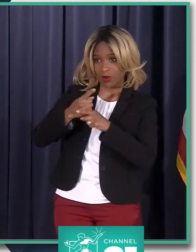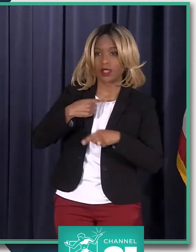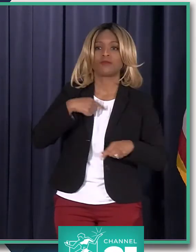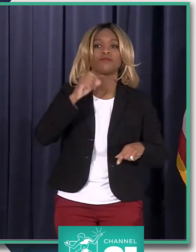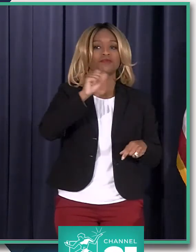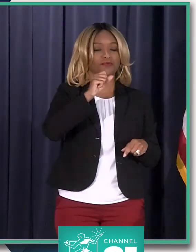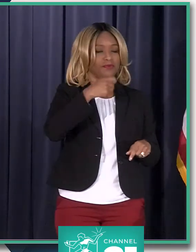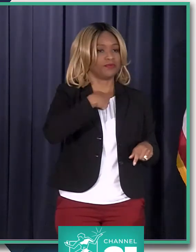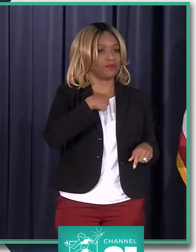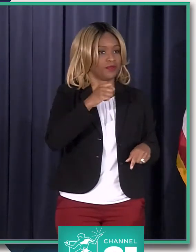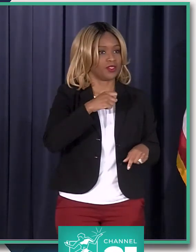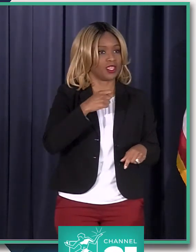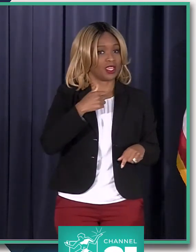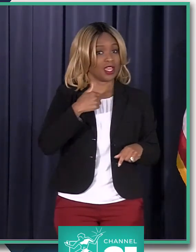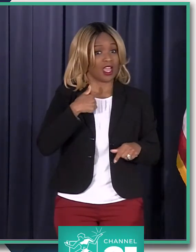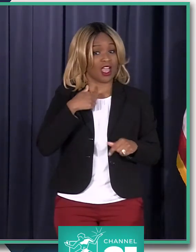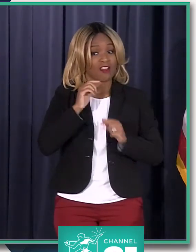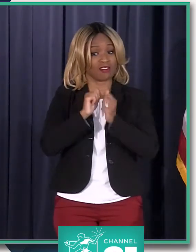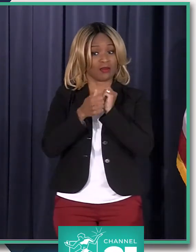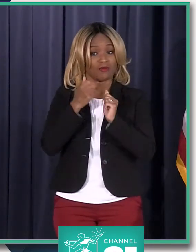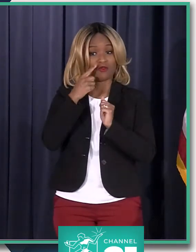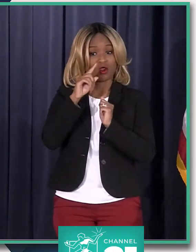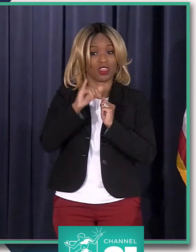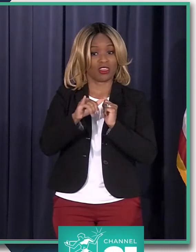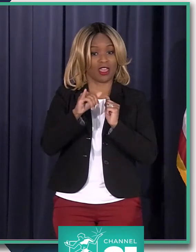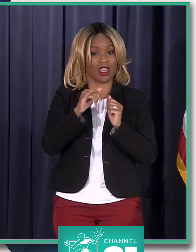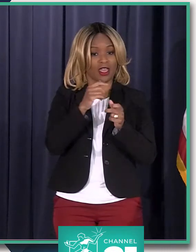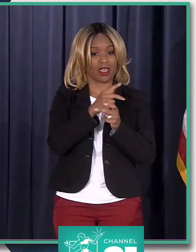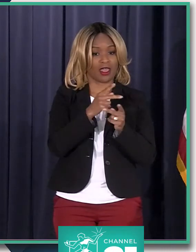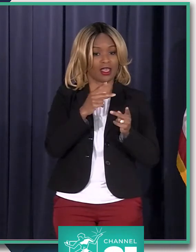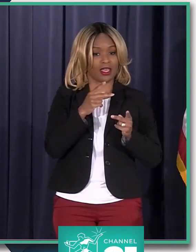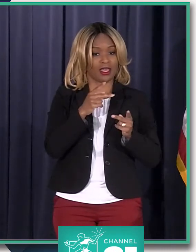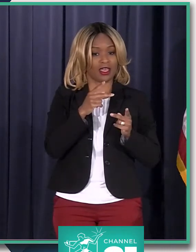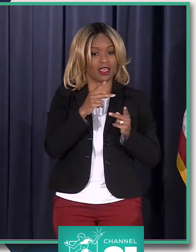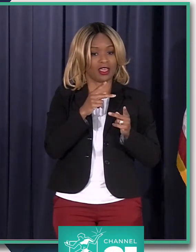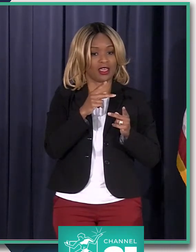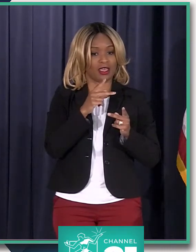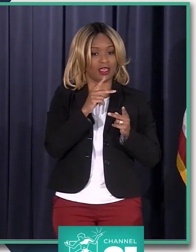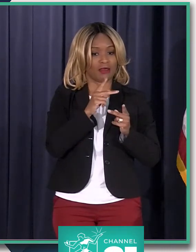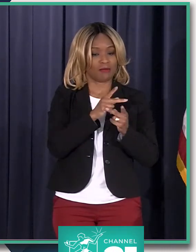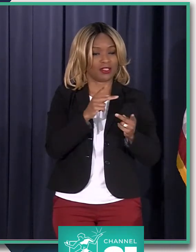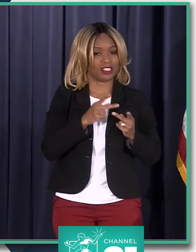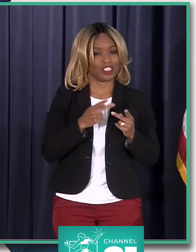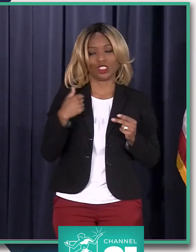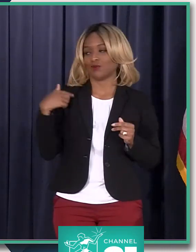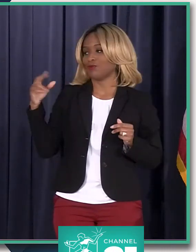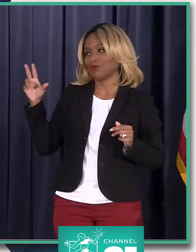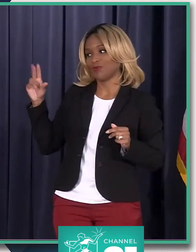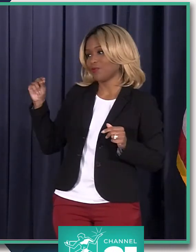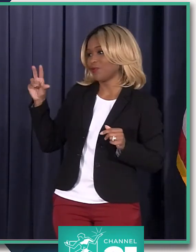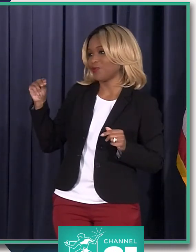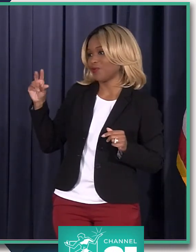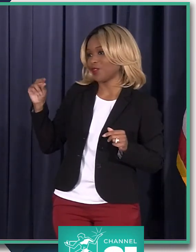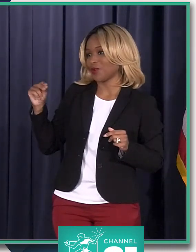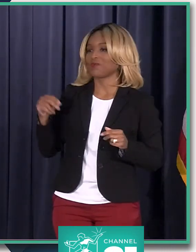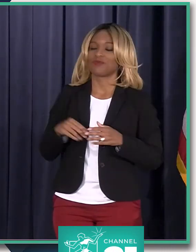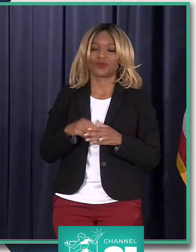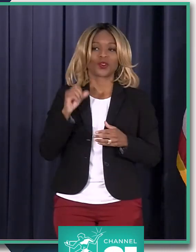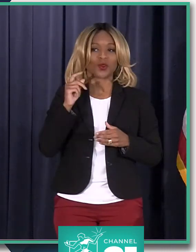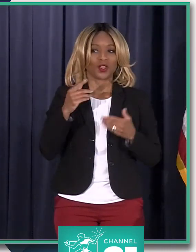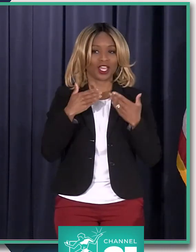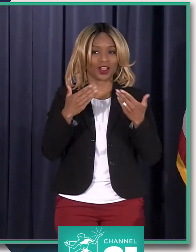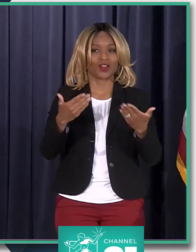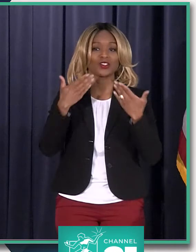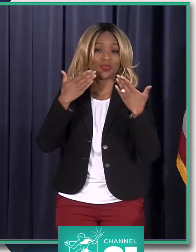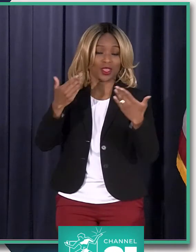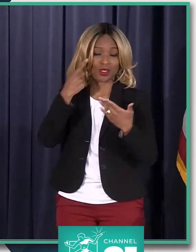I am. Did you have a competition for that spot? I didn't. Okay, all right. Go ahead. So